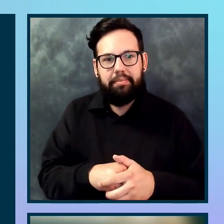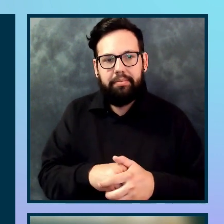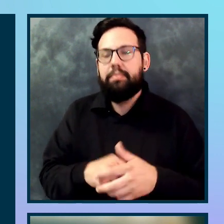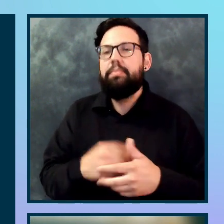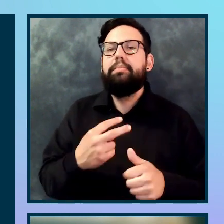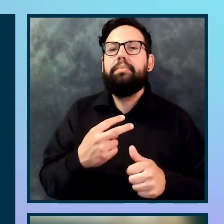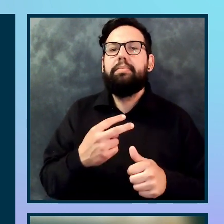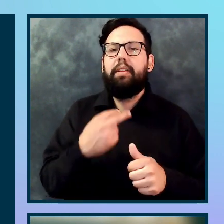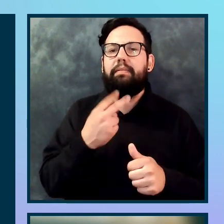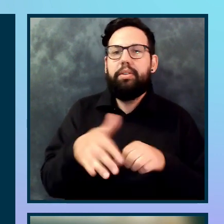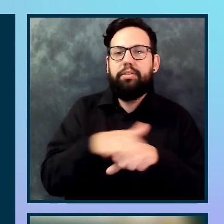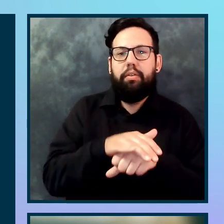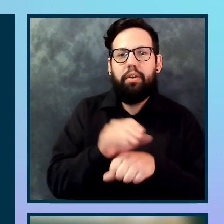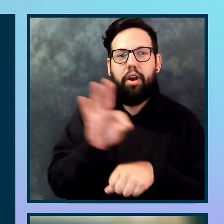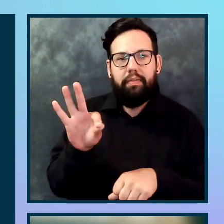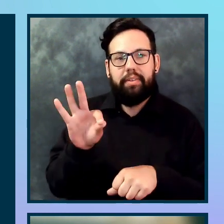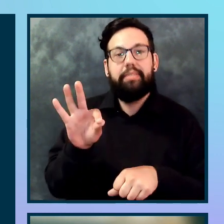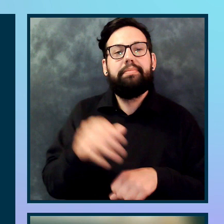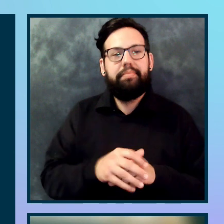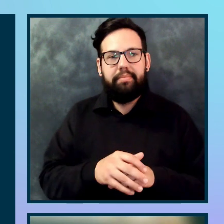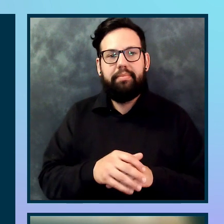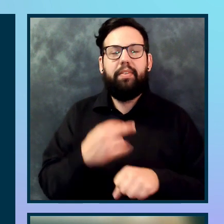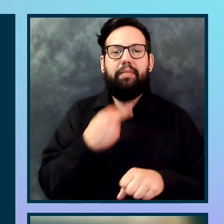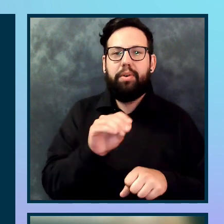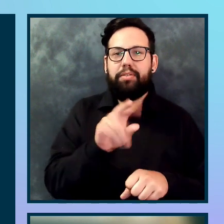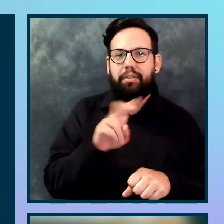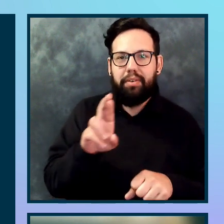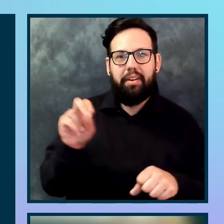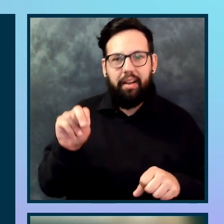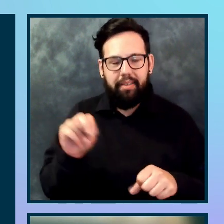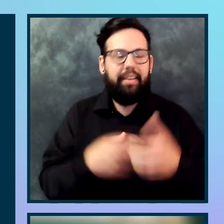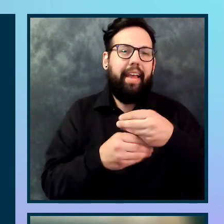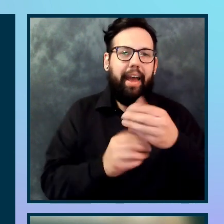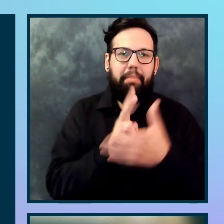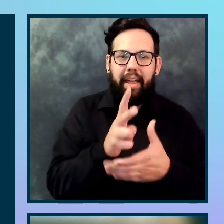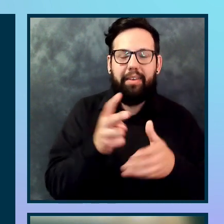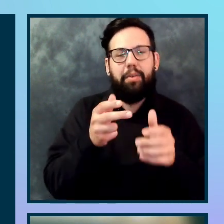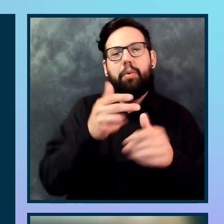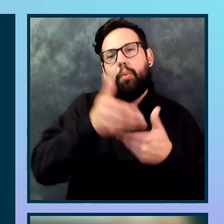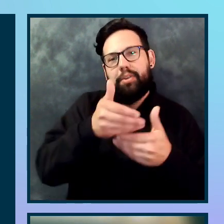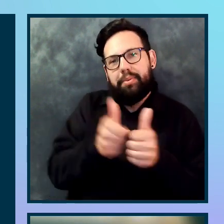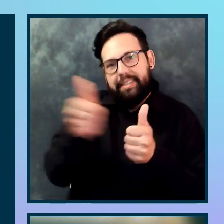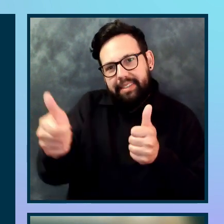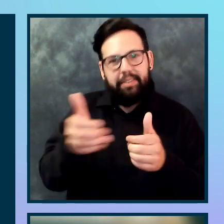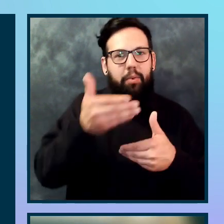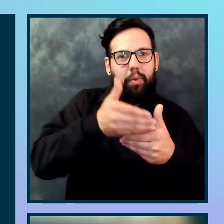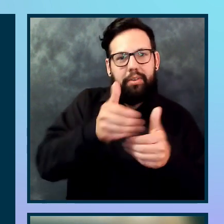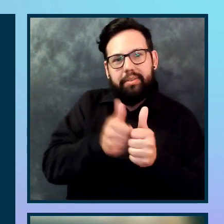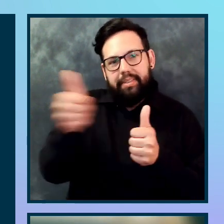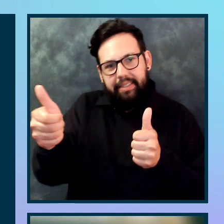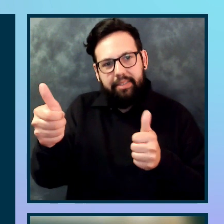Voiceover off. Okay, it's off. Voiceover on. Plantiverse. Add planned. Window distance. Window distance. In window.